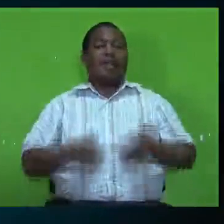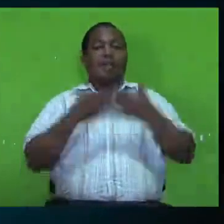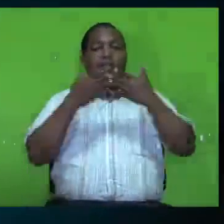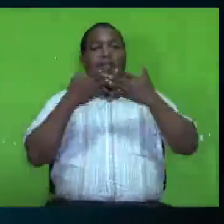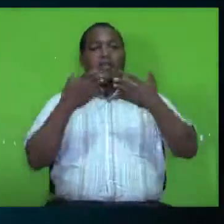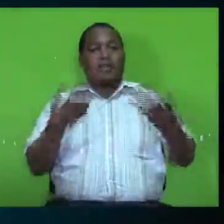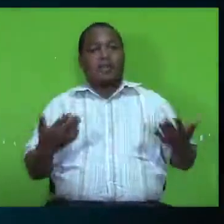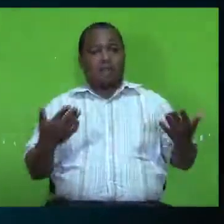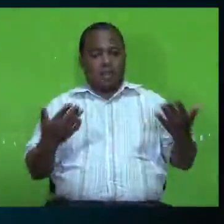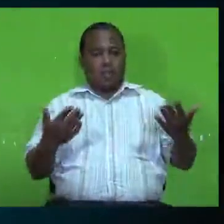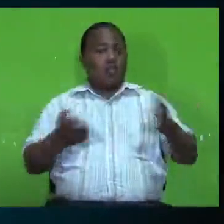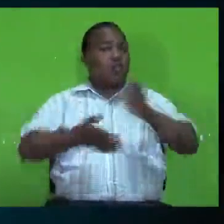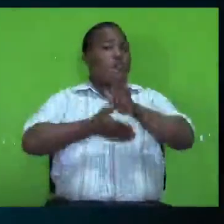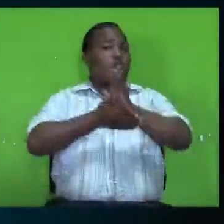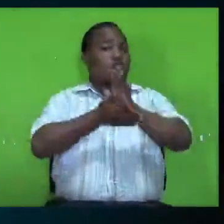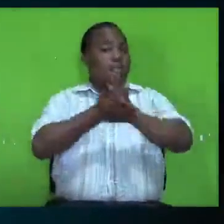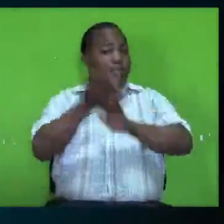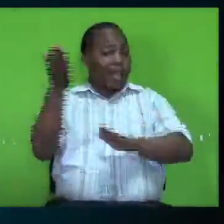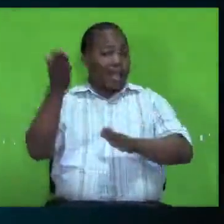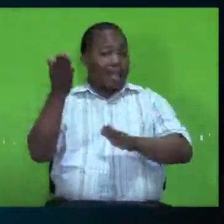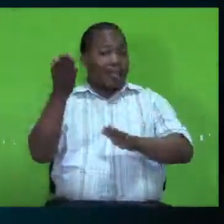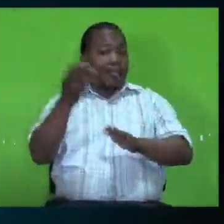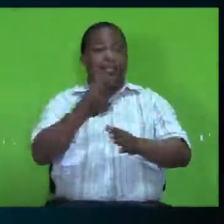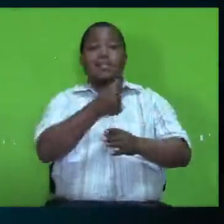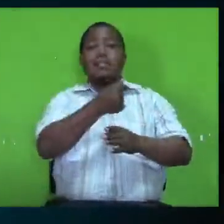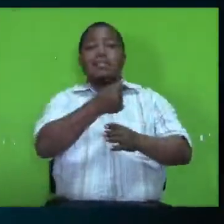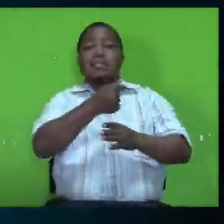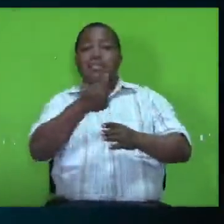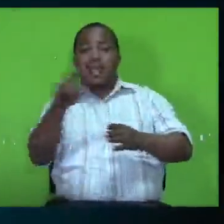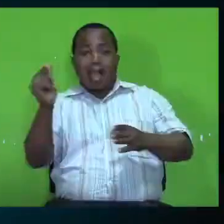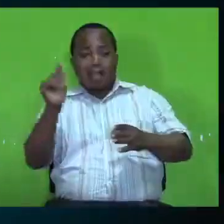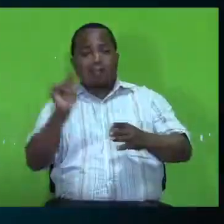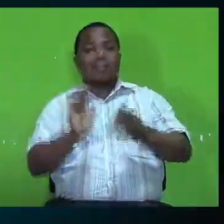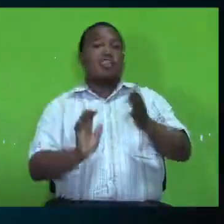Now, let's start with the transpiration pole.